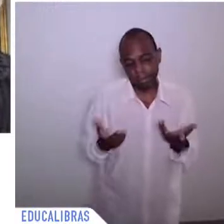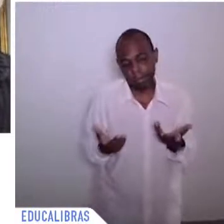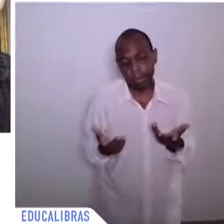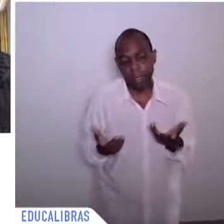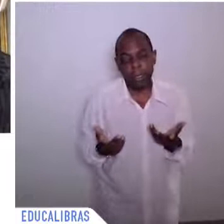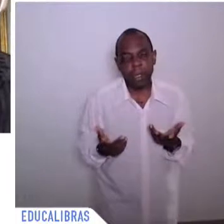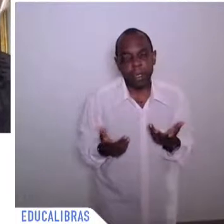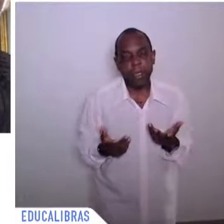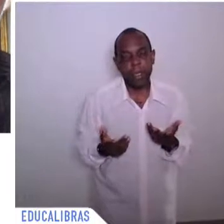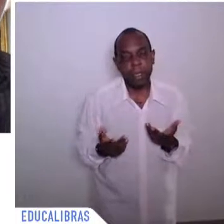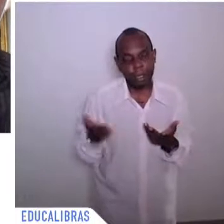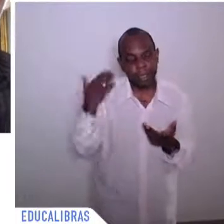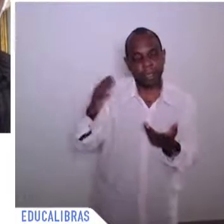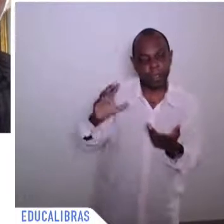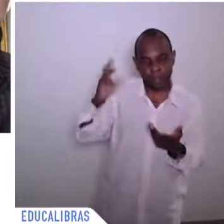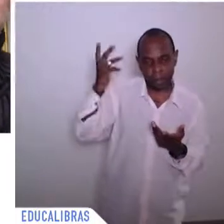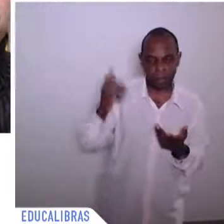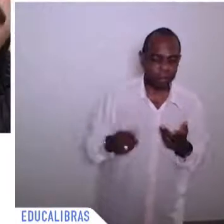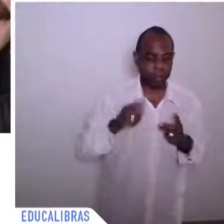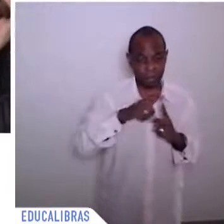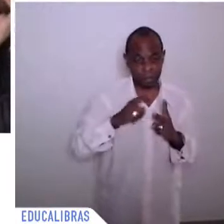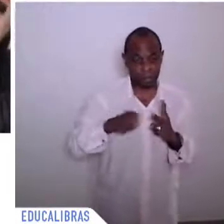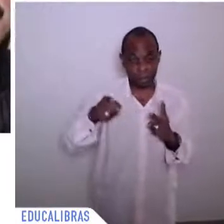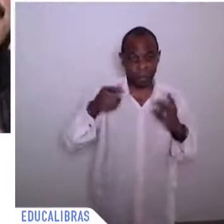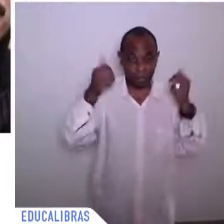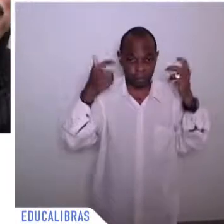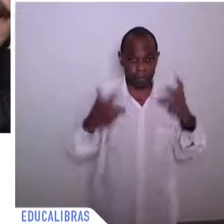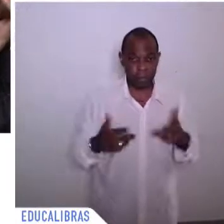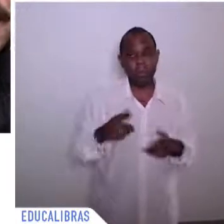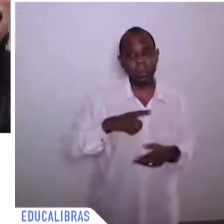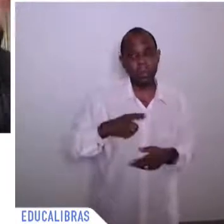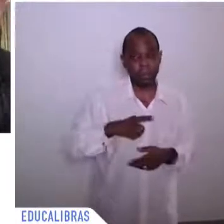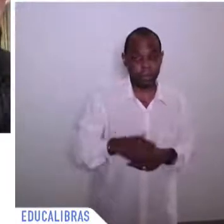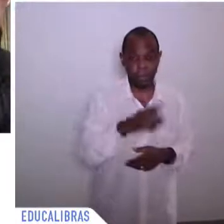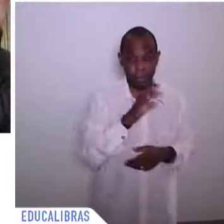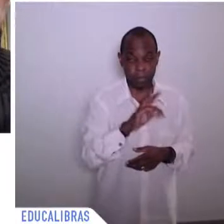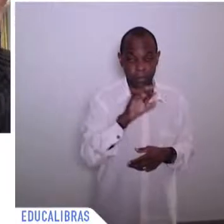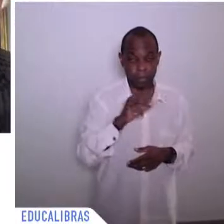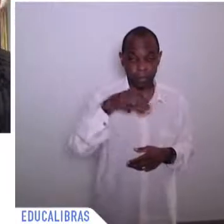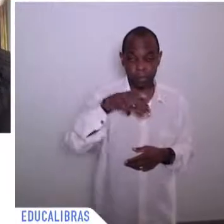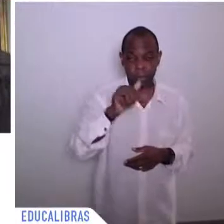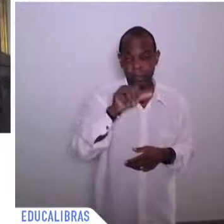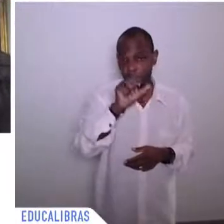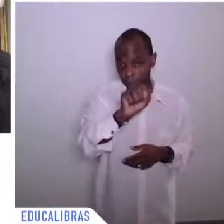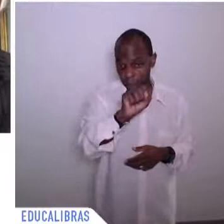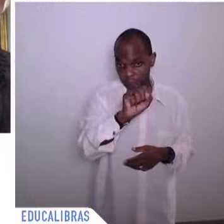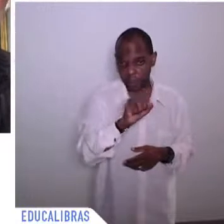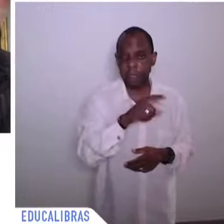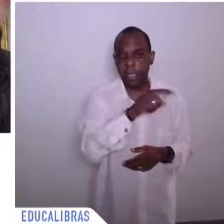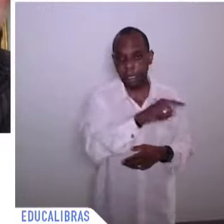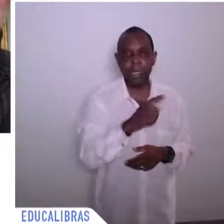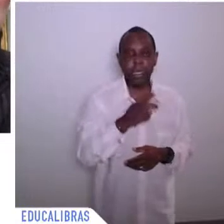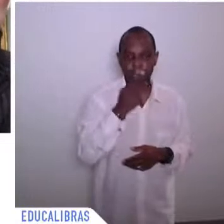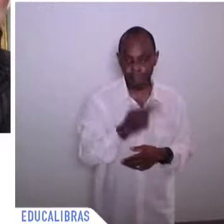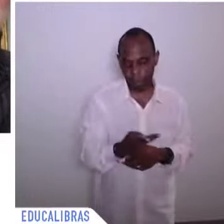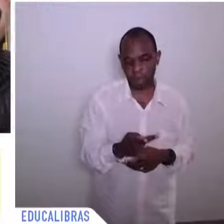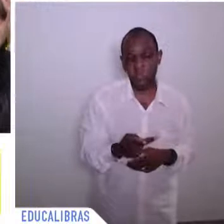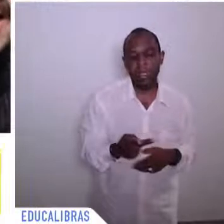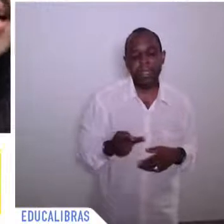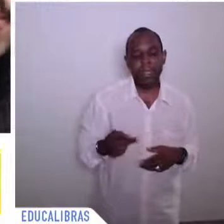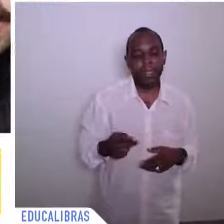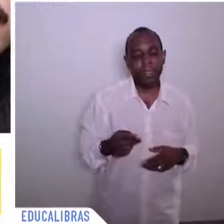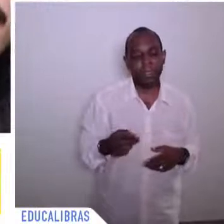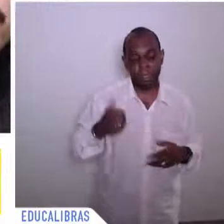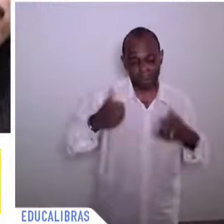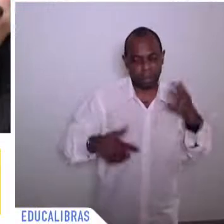of 2013, and I want to throw a provocation that Tomás de Barros made